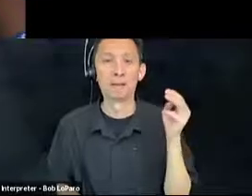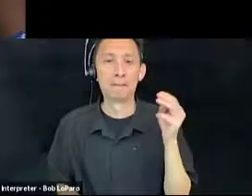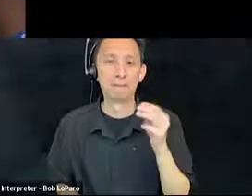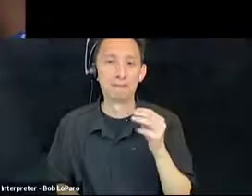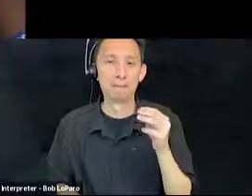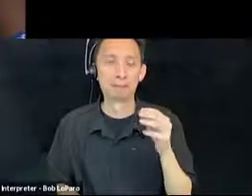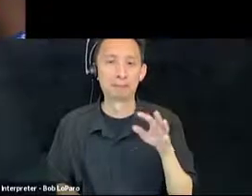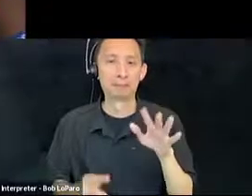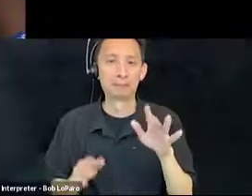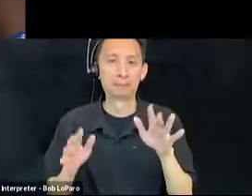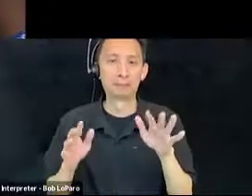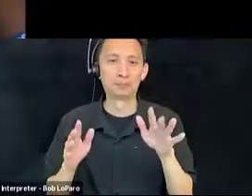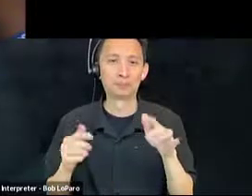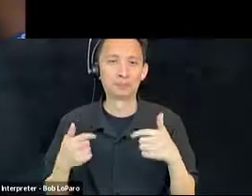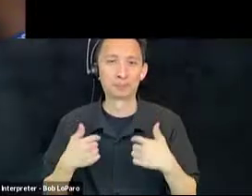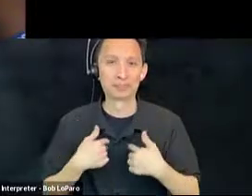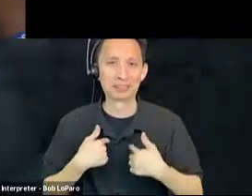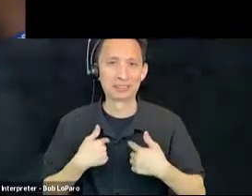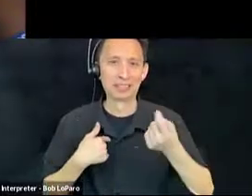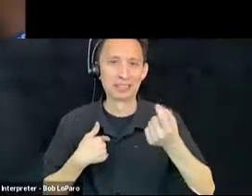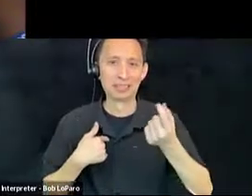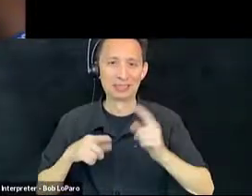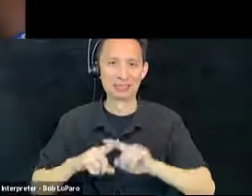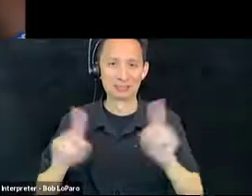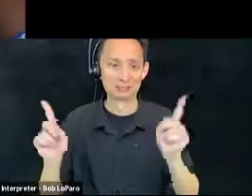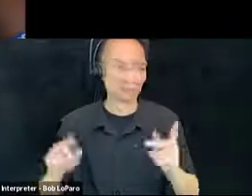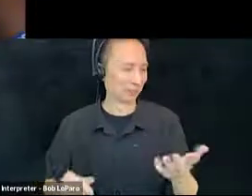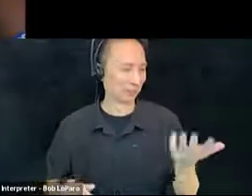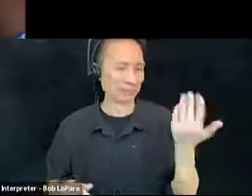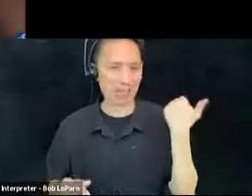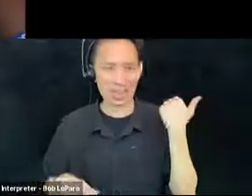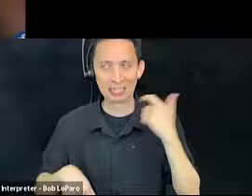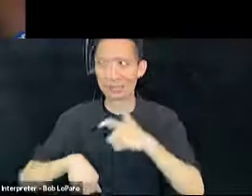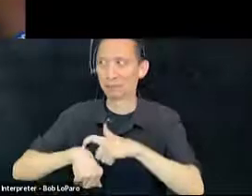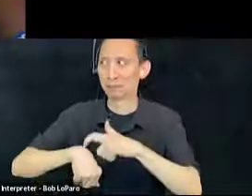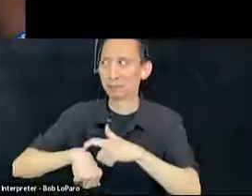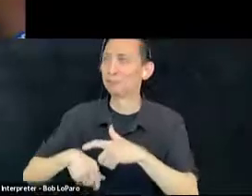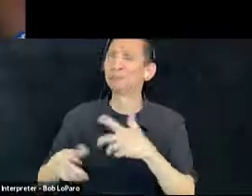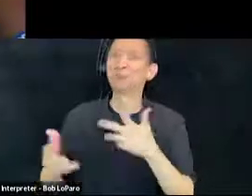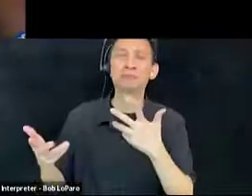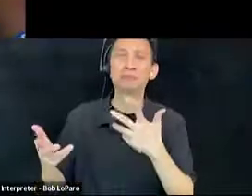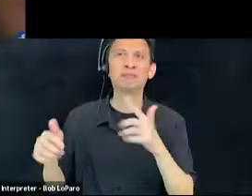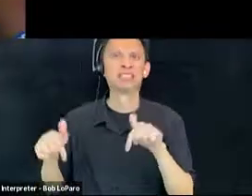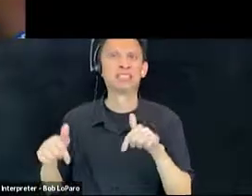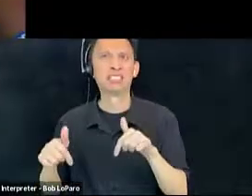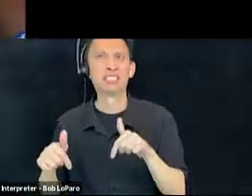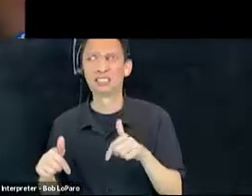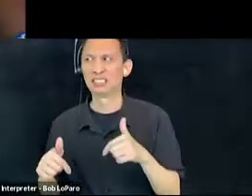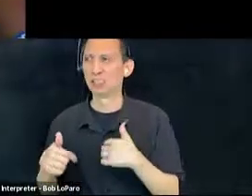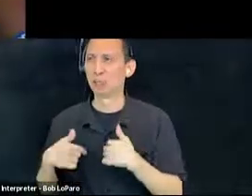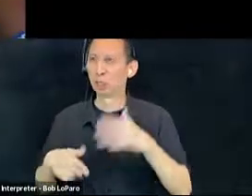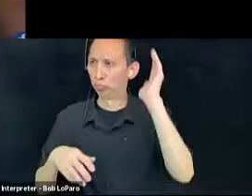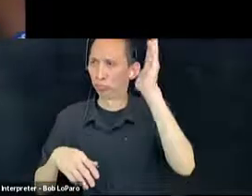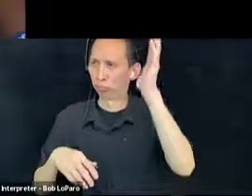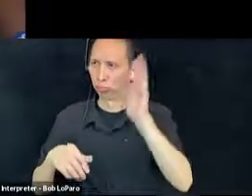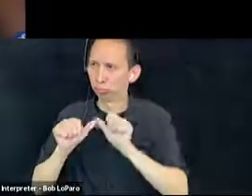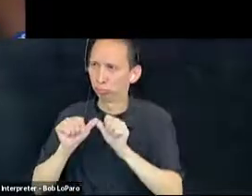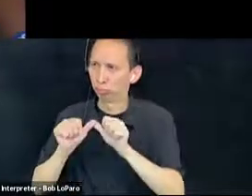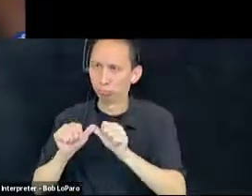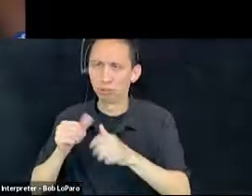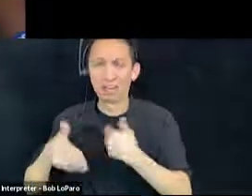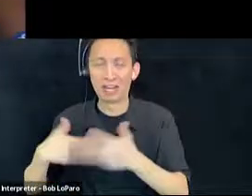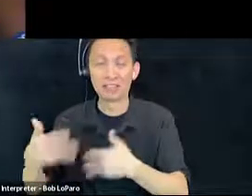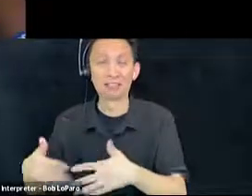So I did this a little differently last time. Usually I spend a lot of time on that first half, but I wanted, I know as a learner myself,